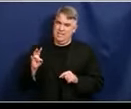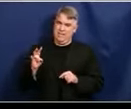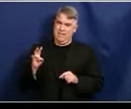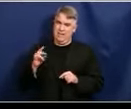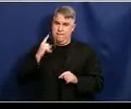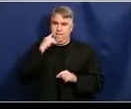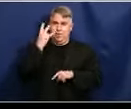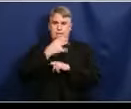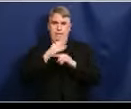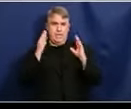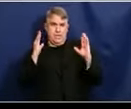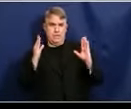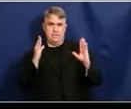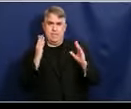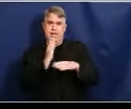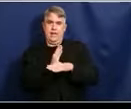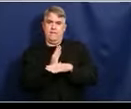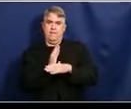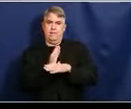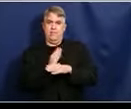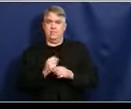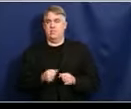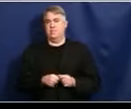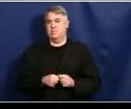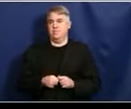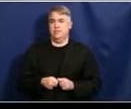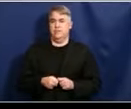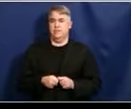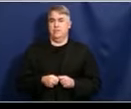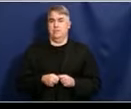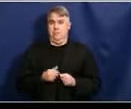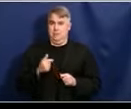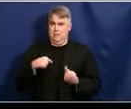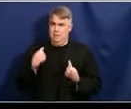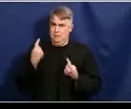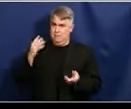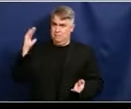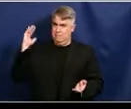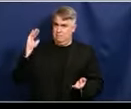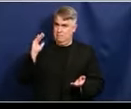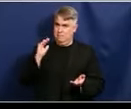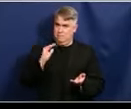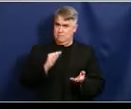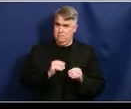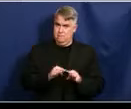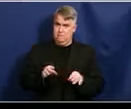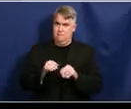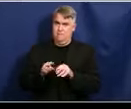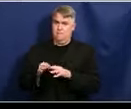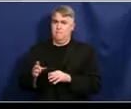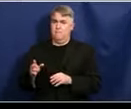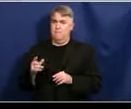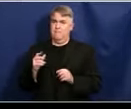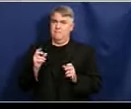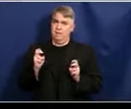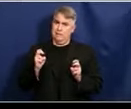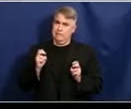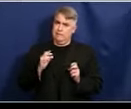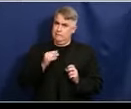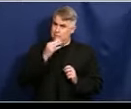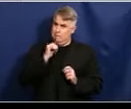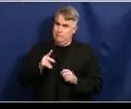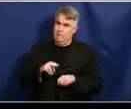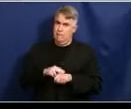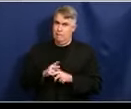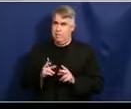are getting back to normal in that regard. And in the past 7 days,